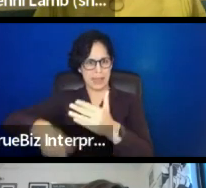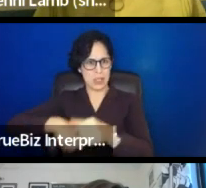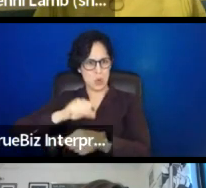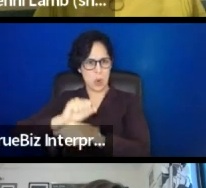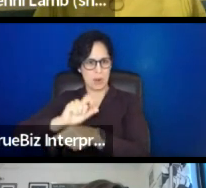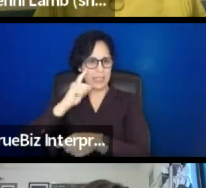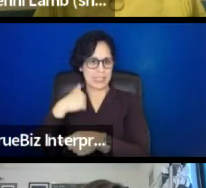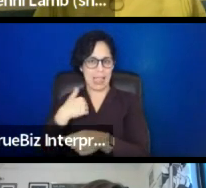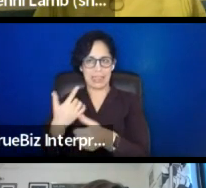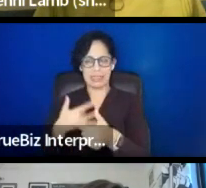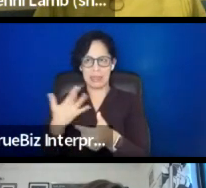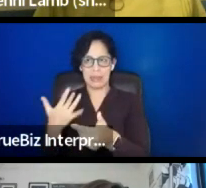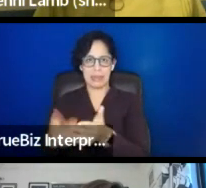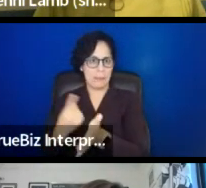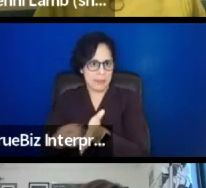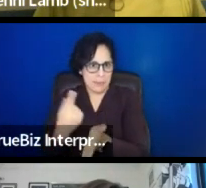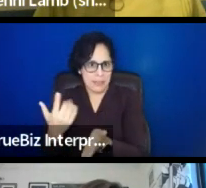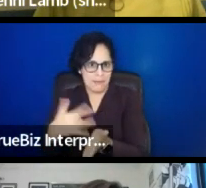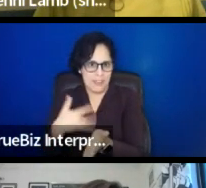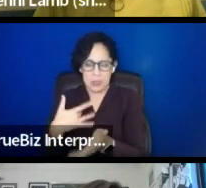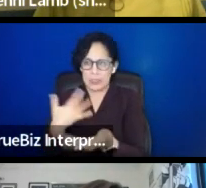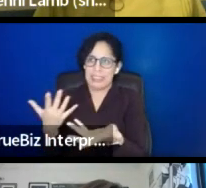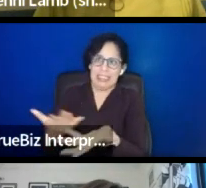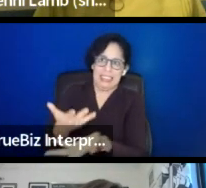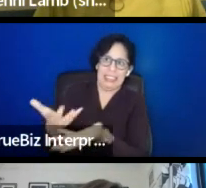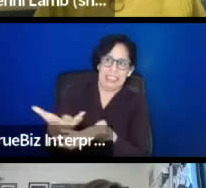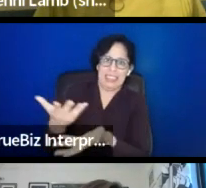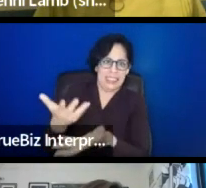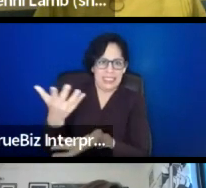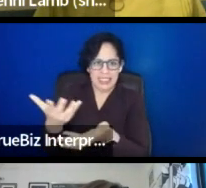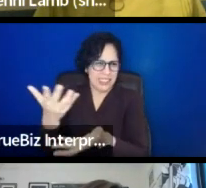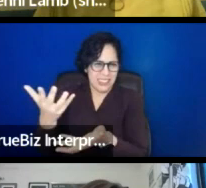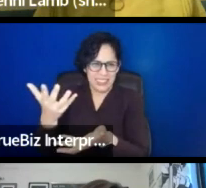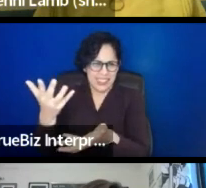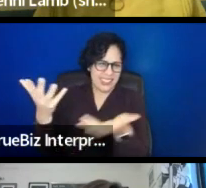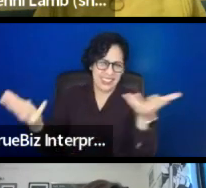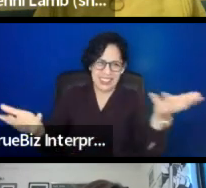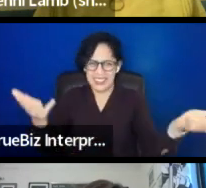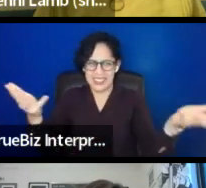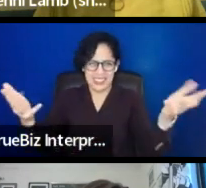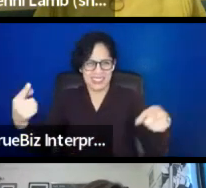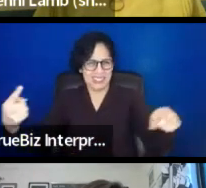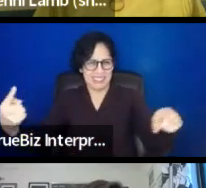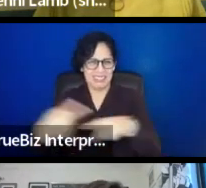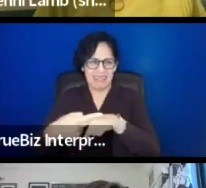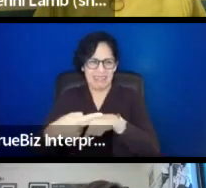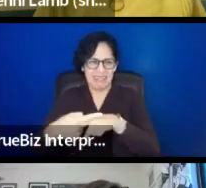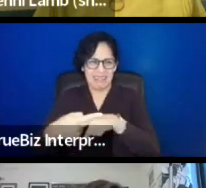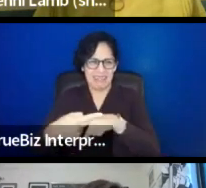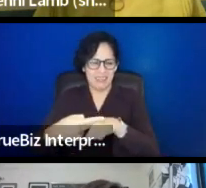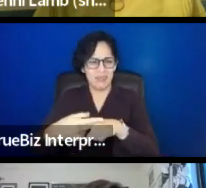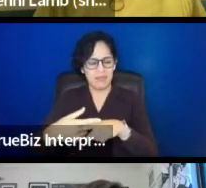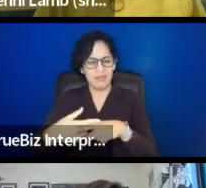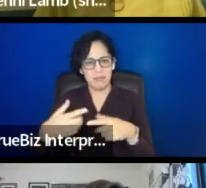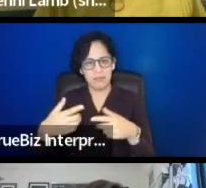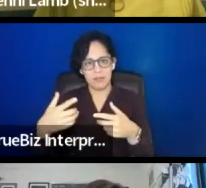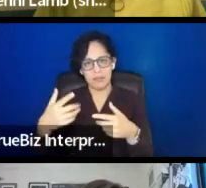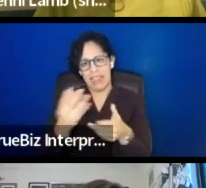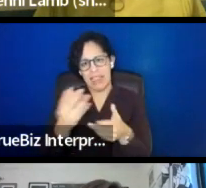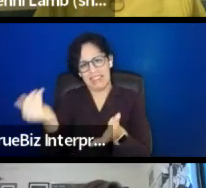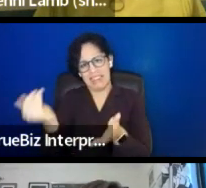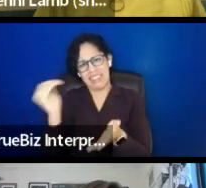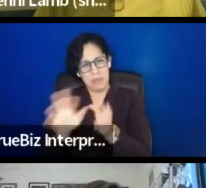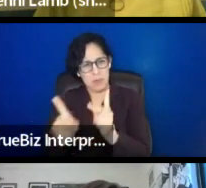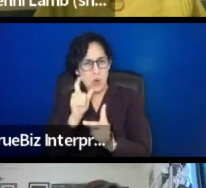really, I'm just reflecting on that and the loss of talent that comes from people who have to leave our industry all the